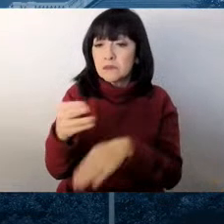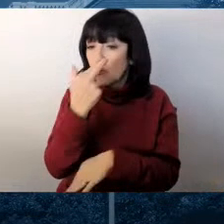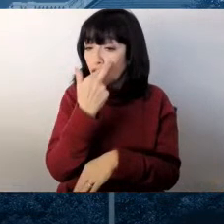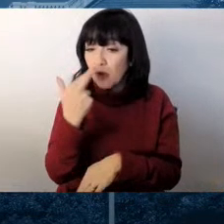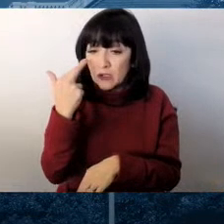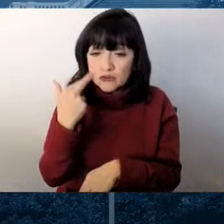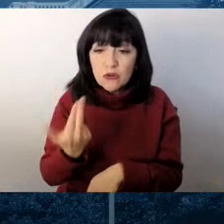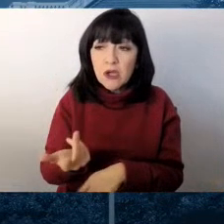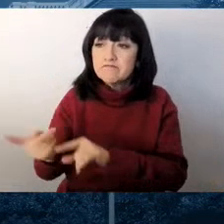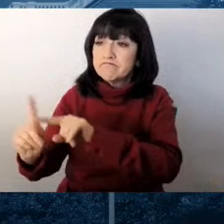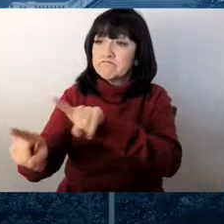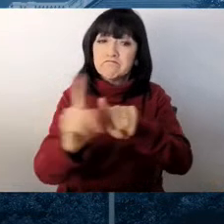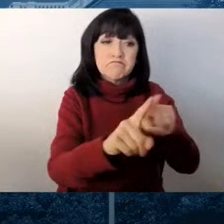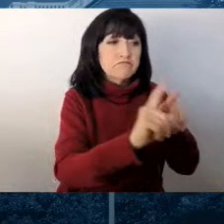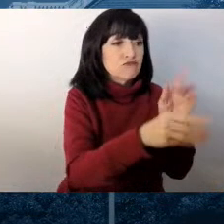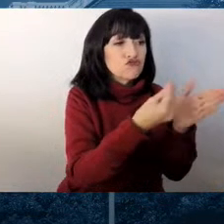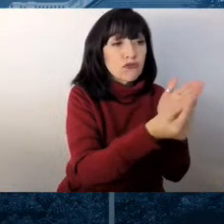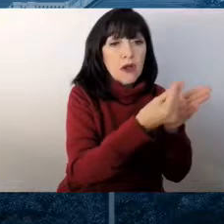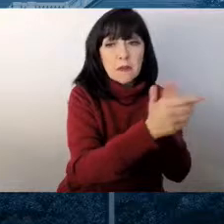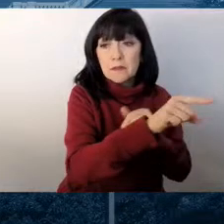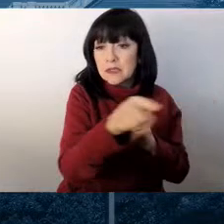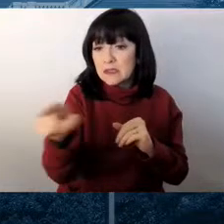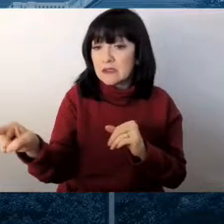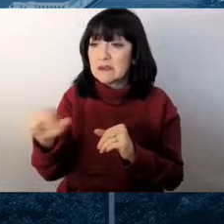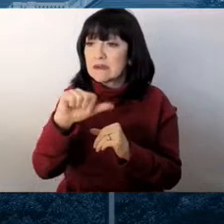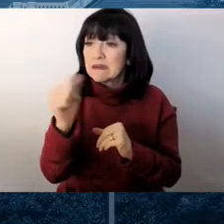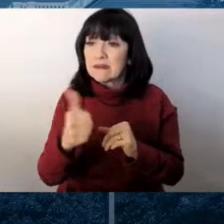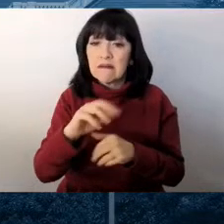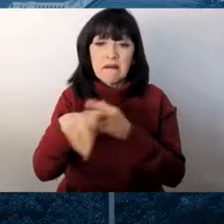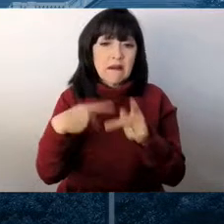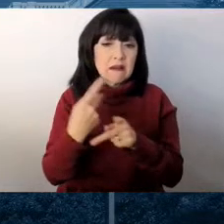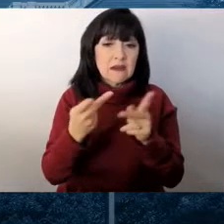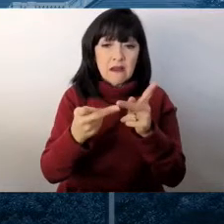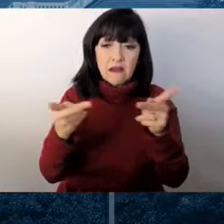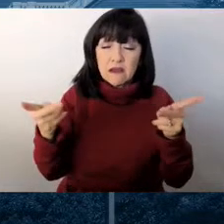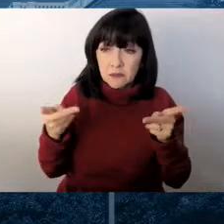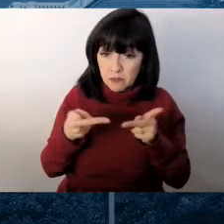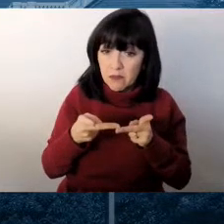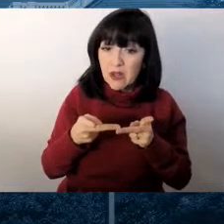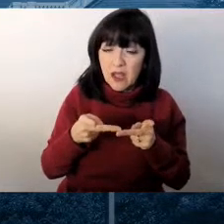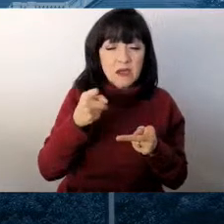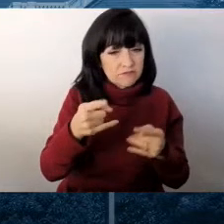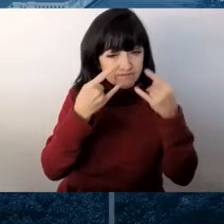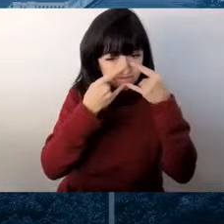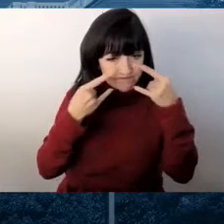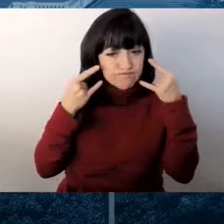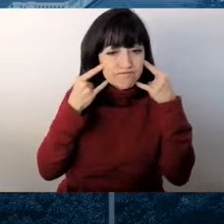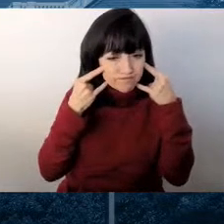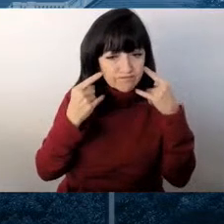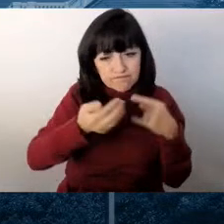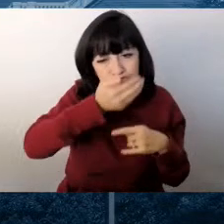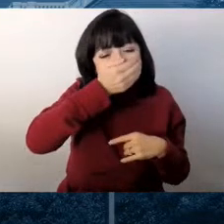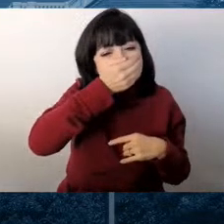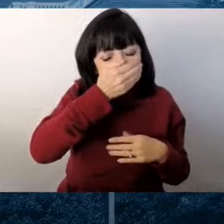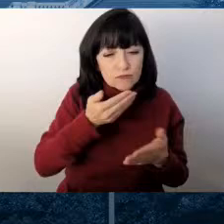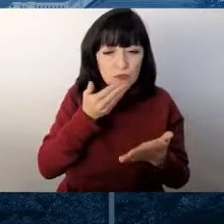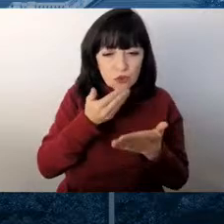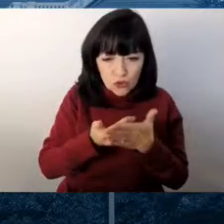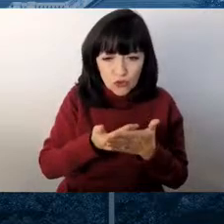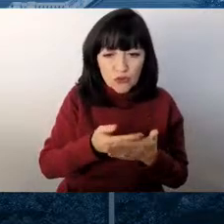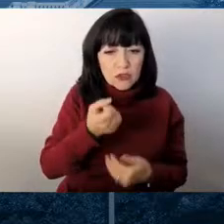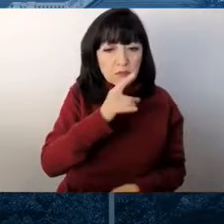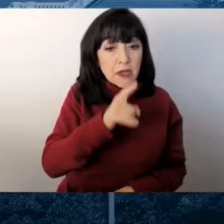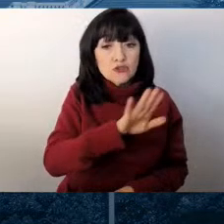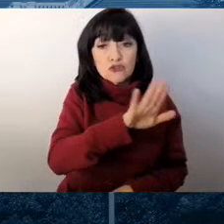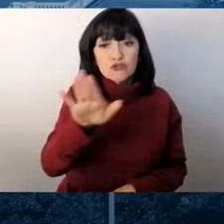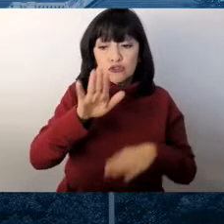all the different places, at your local convenience store. Make sure that your children are masked up if